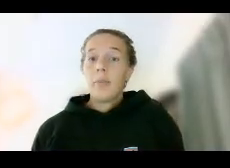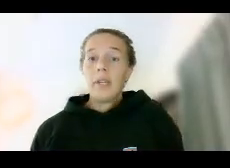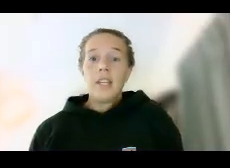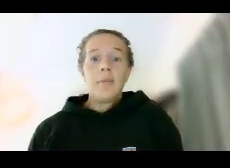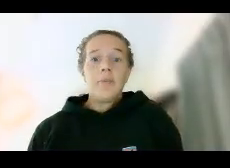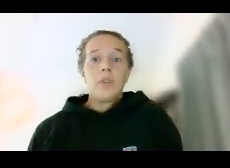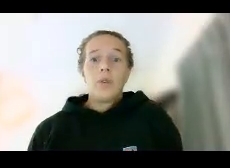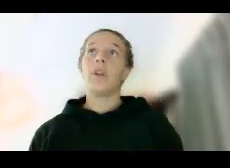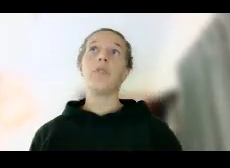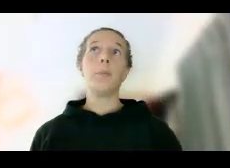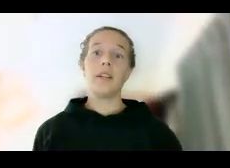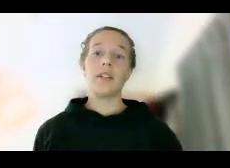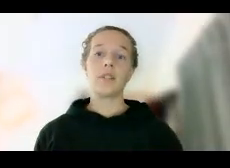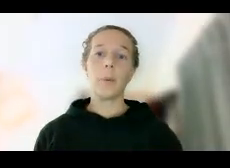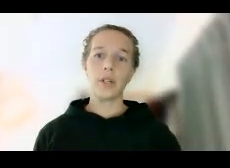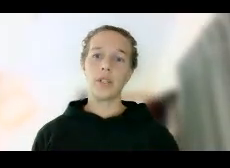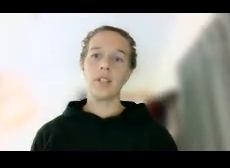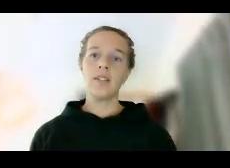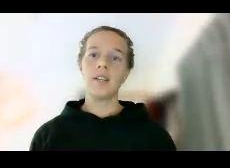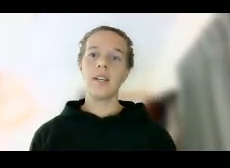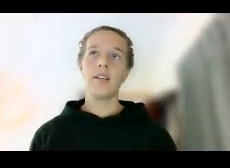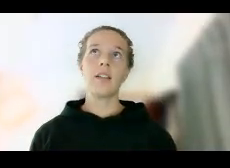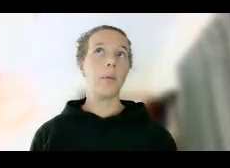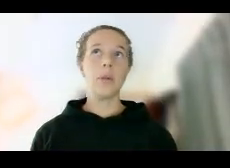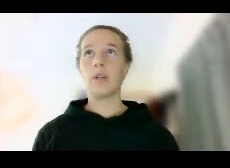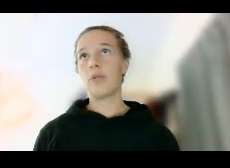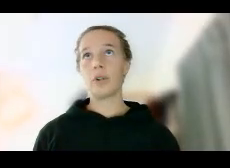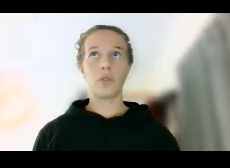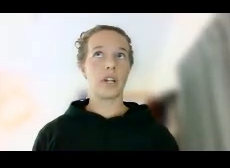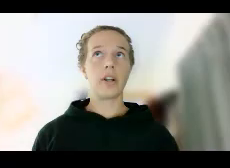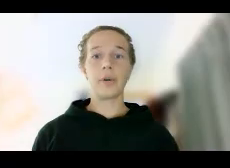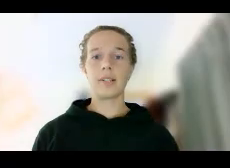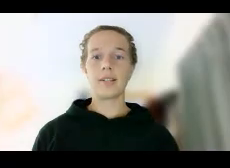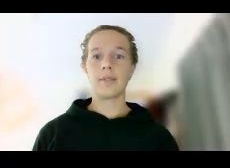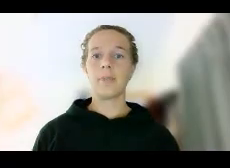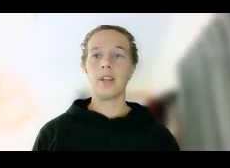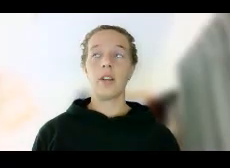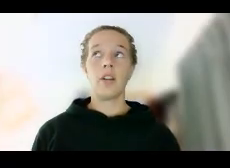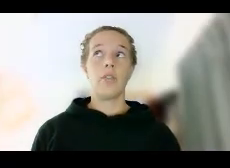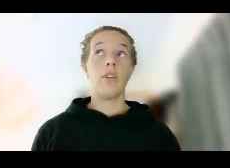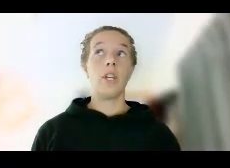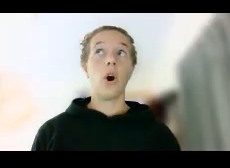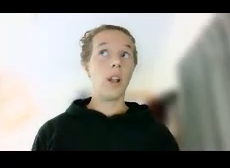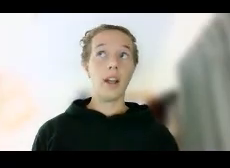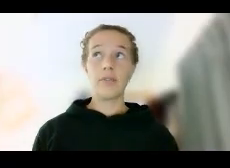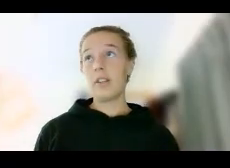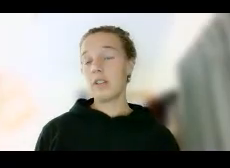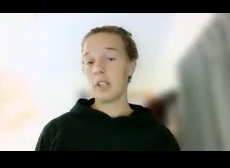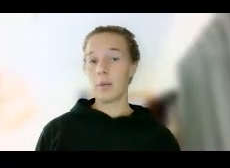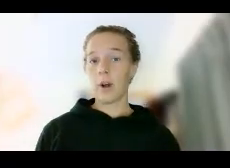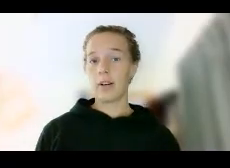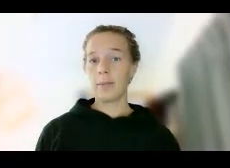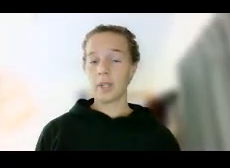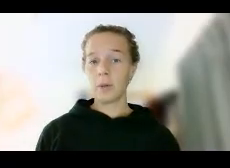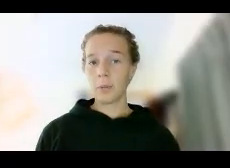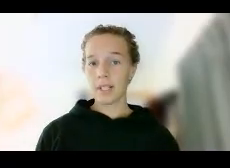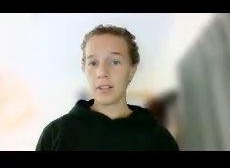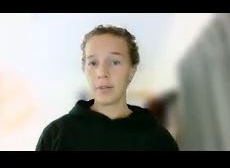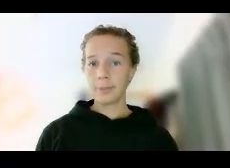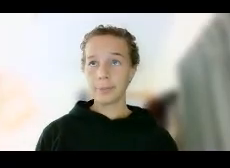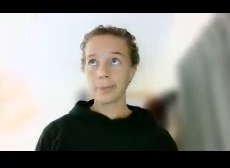I think for me, one of the biggest questions is how people and forage fish can coexist. We all love living near the